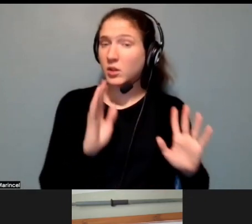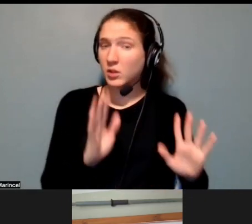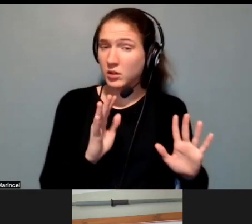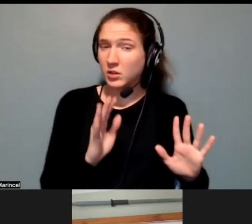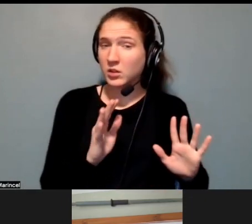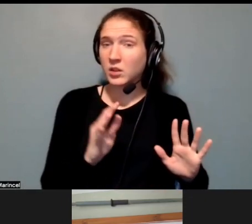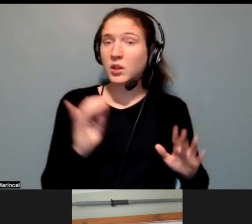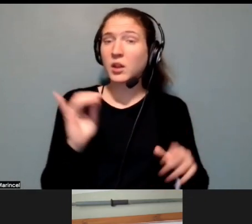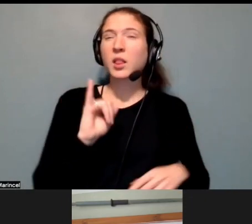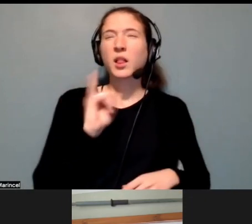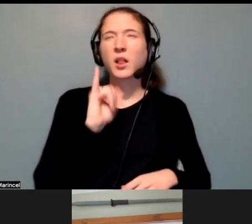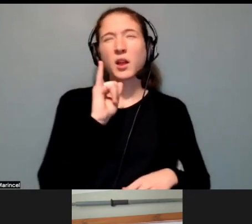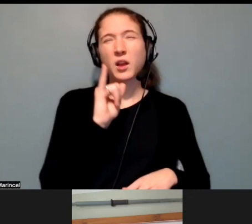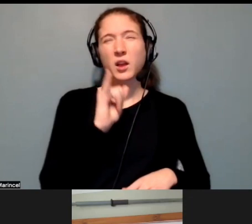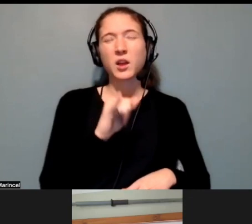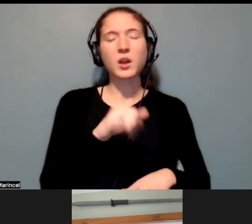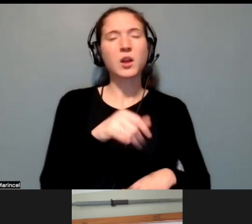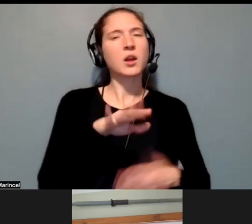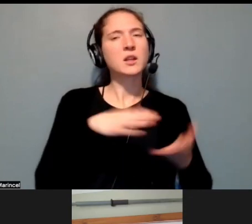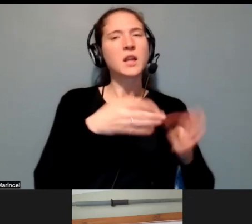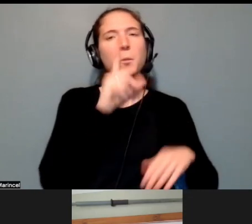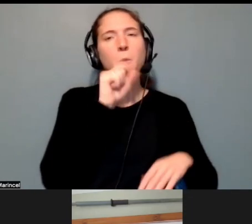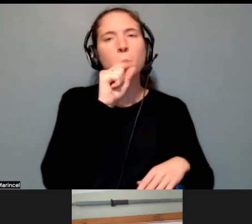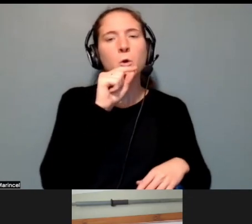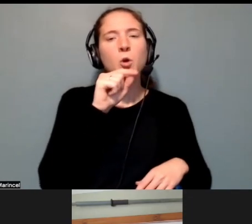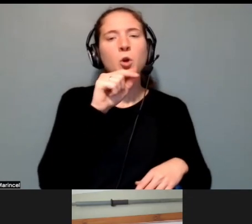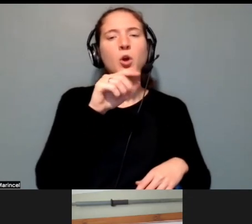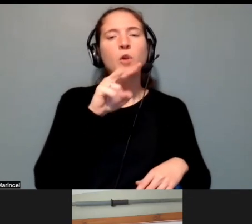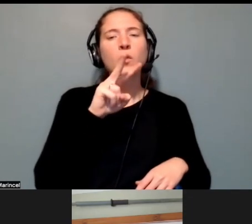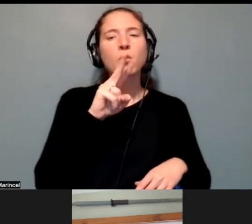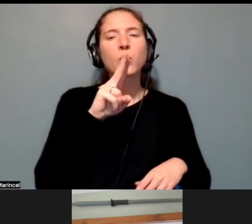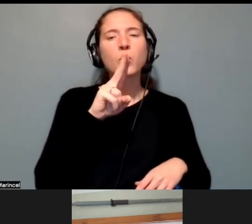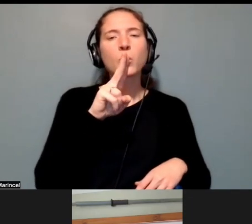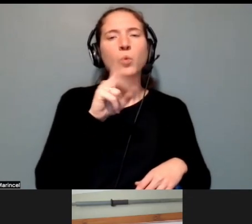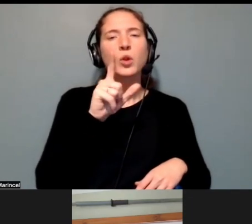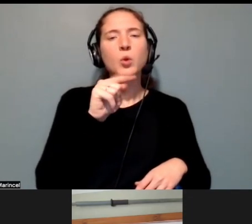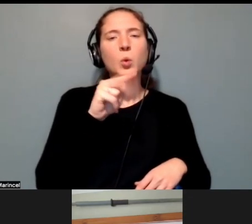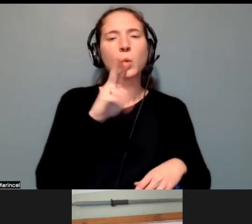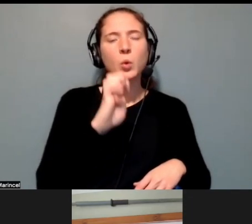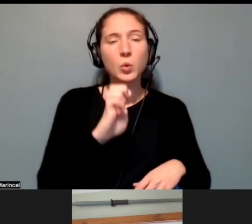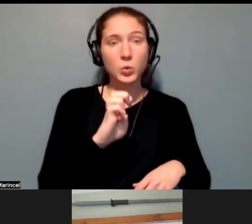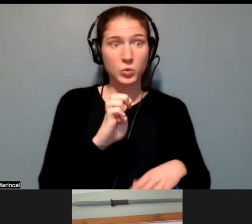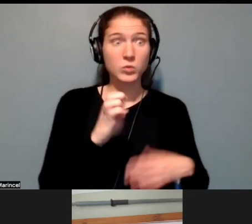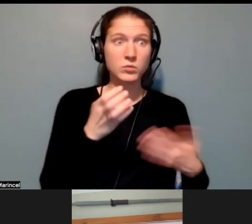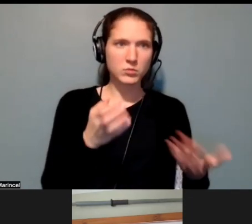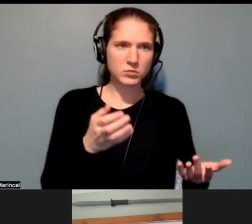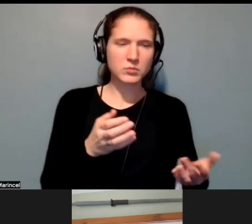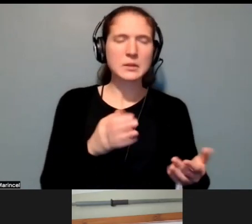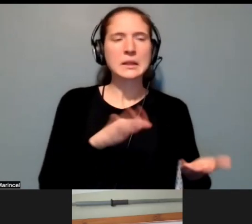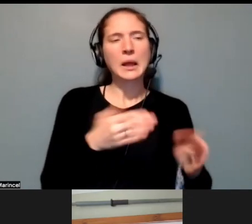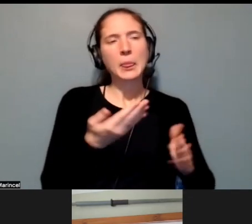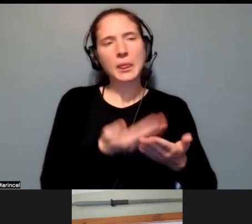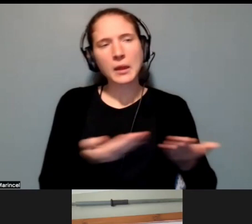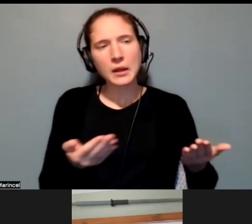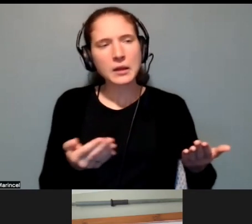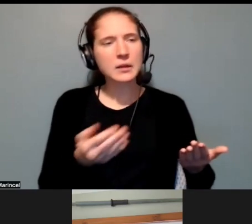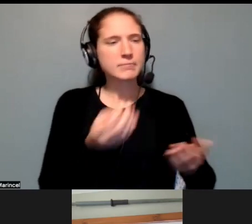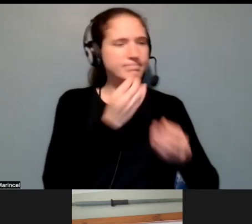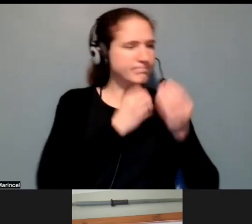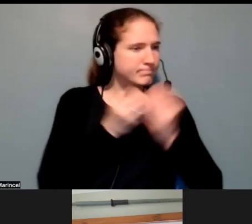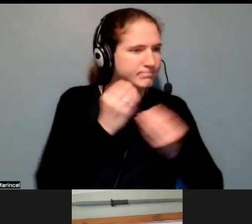vultures of ponds where they eat dead things. So they really help keep ponds and rivers and lakes, and streams healthy and